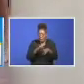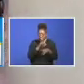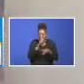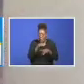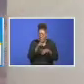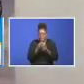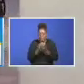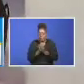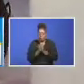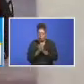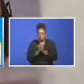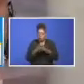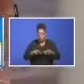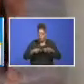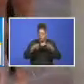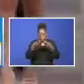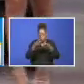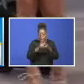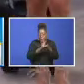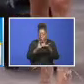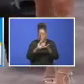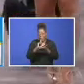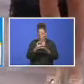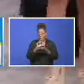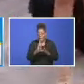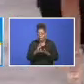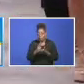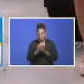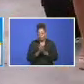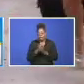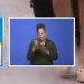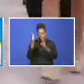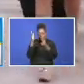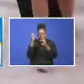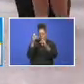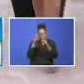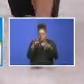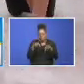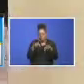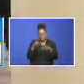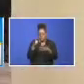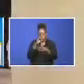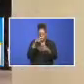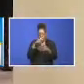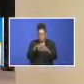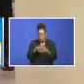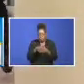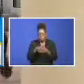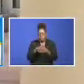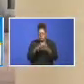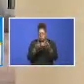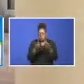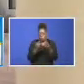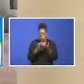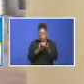vetted by or issued by an accredited lab? Now, if you expect someone at the check-in counter to be able to do